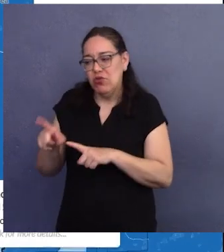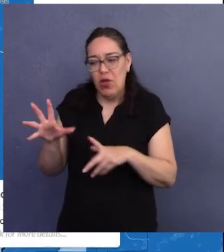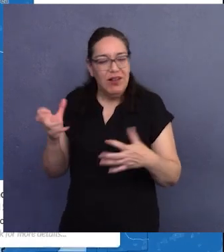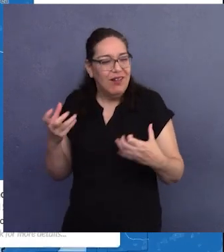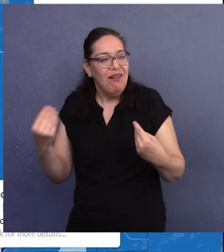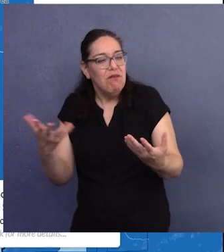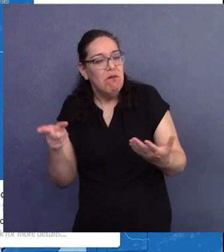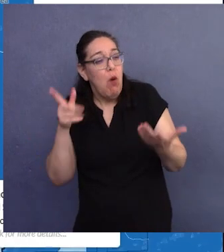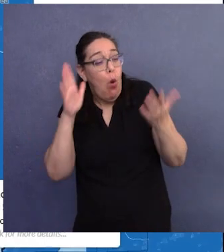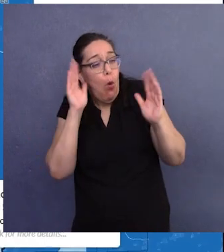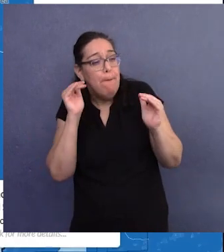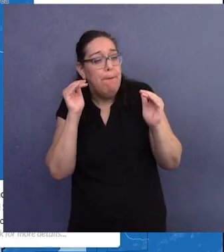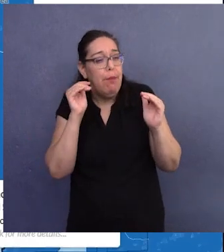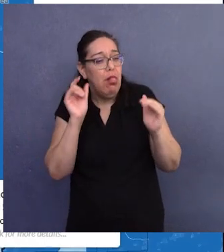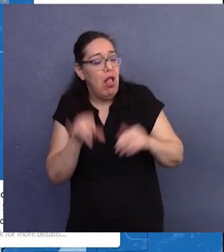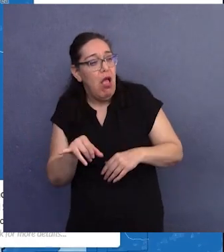like